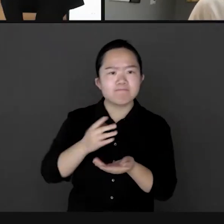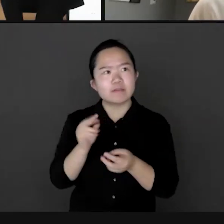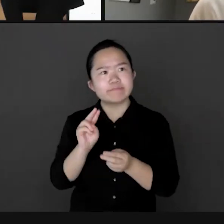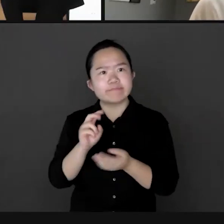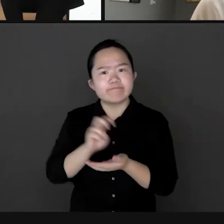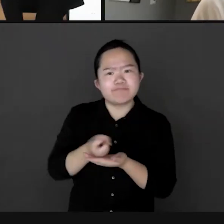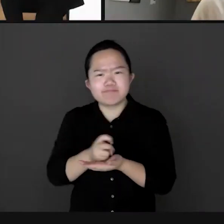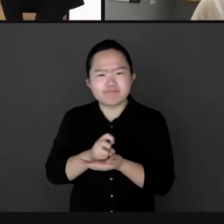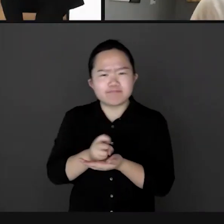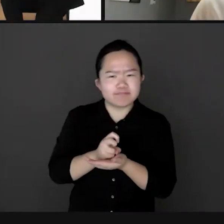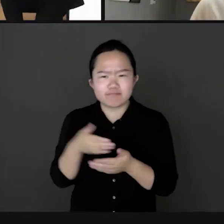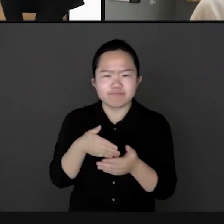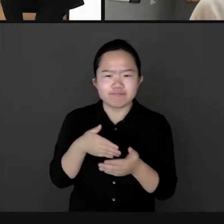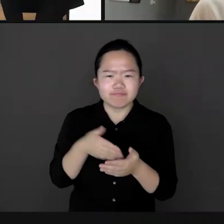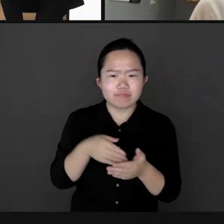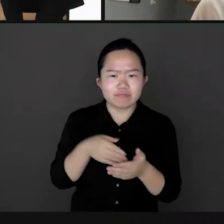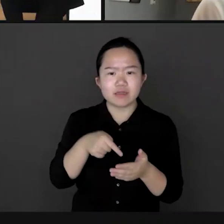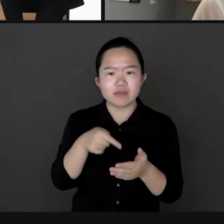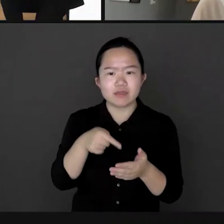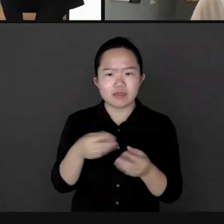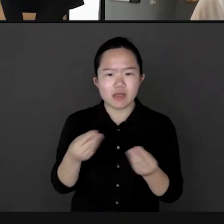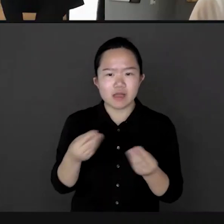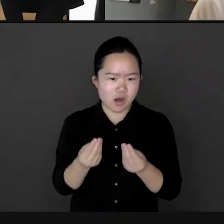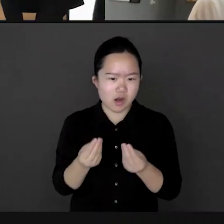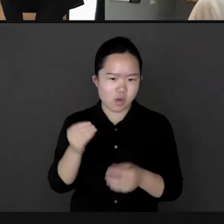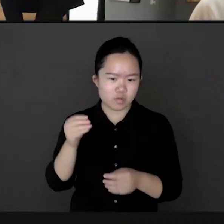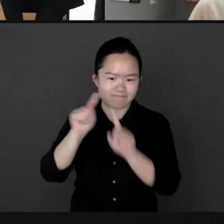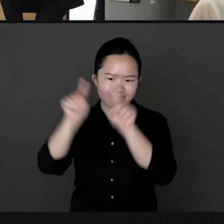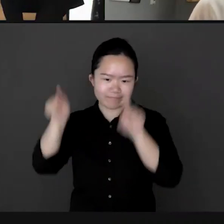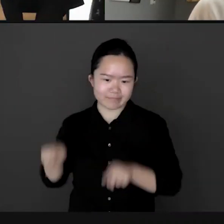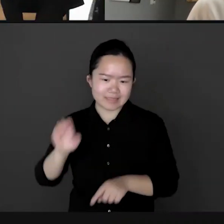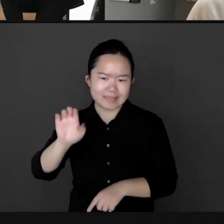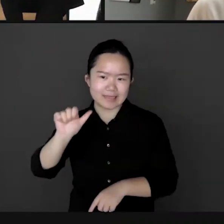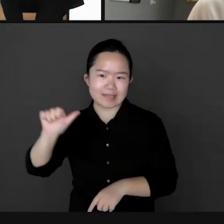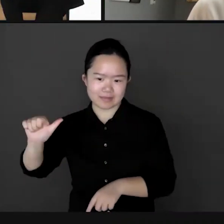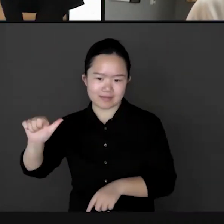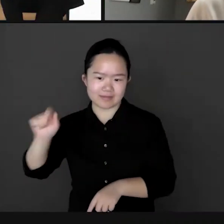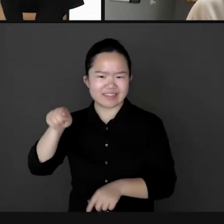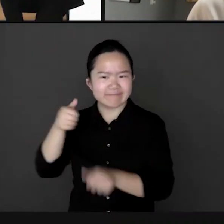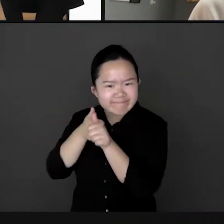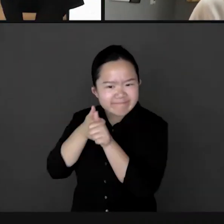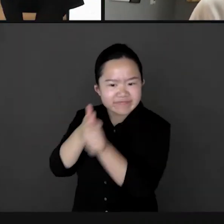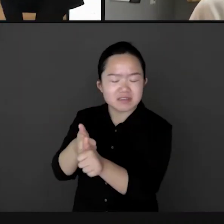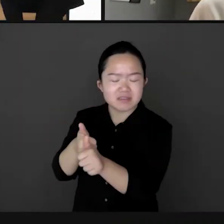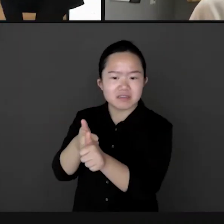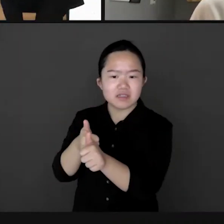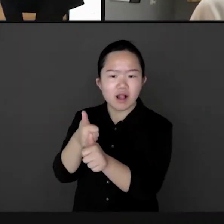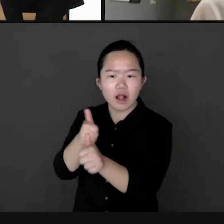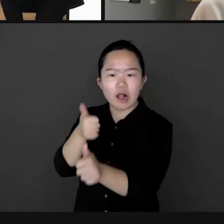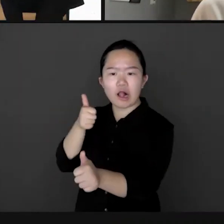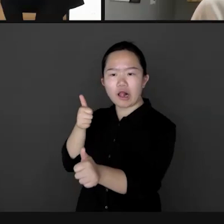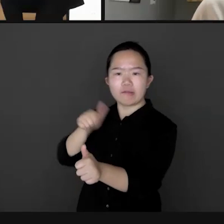both governments as civil society and of course companies to be able to understand and comply with